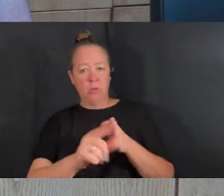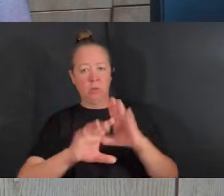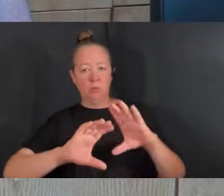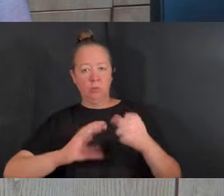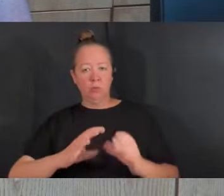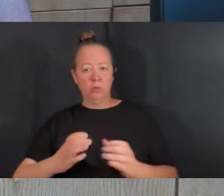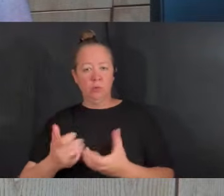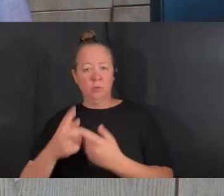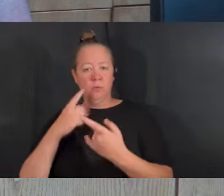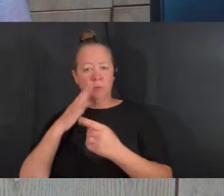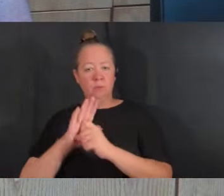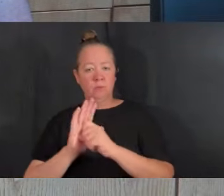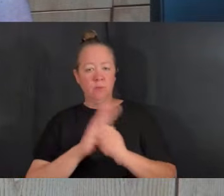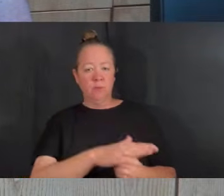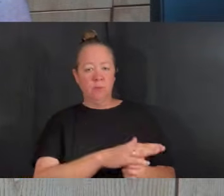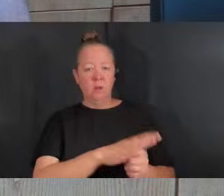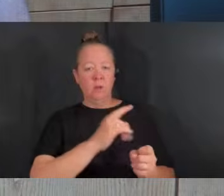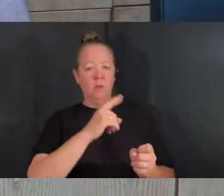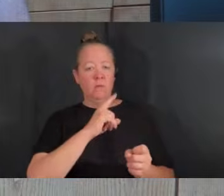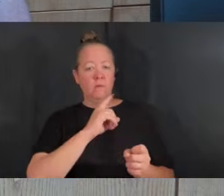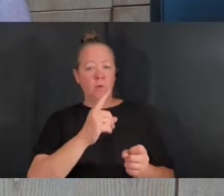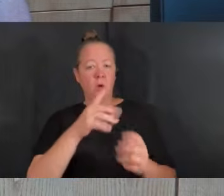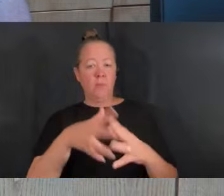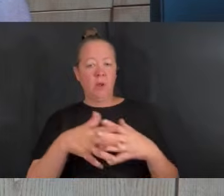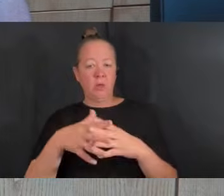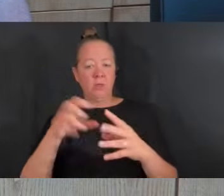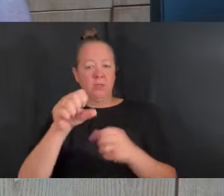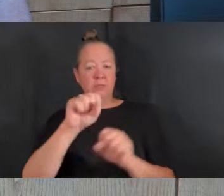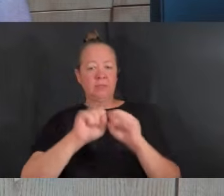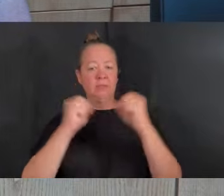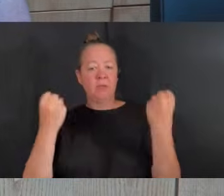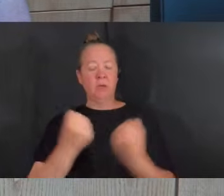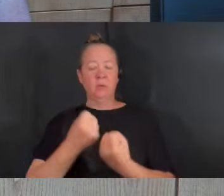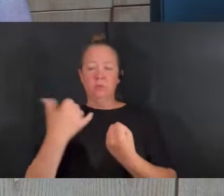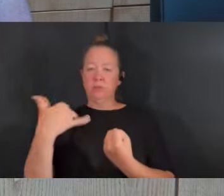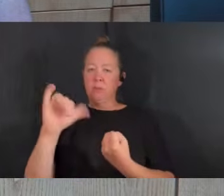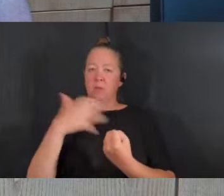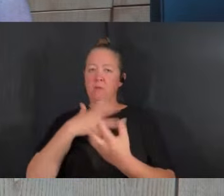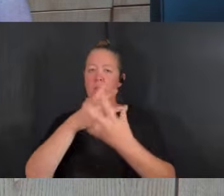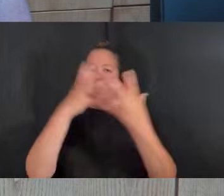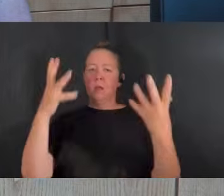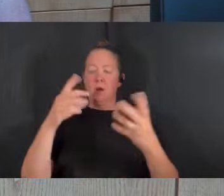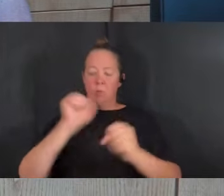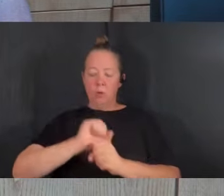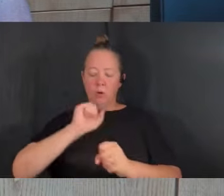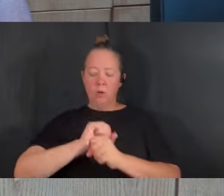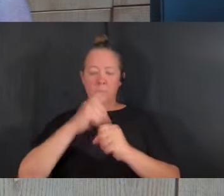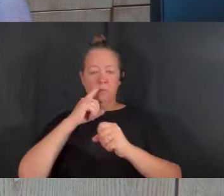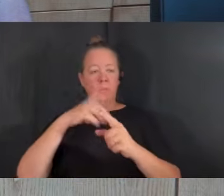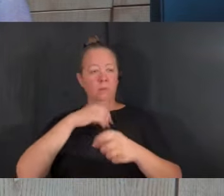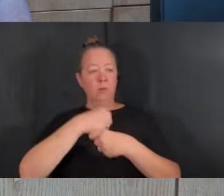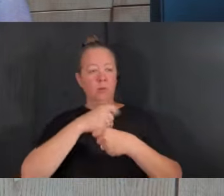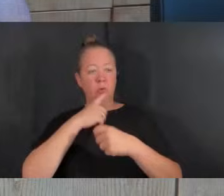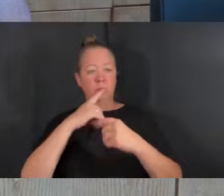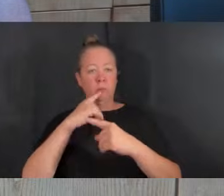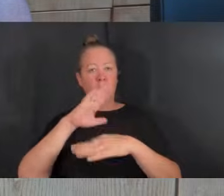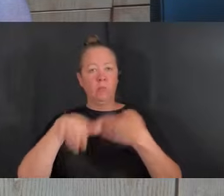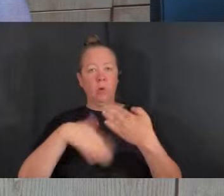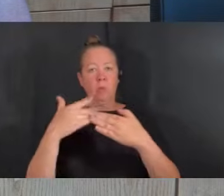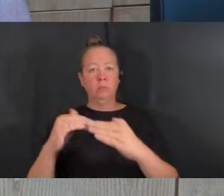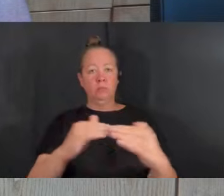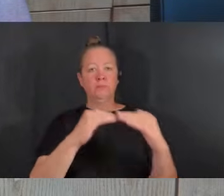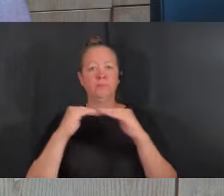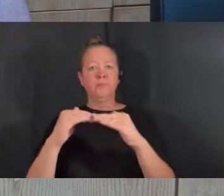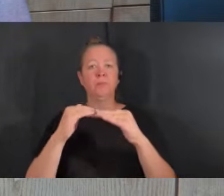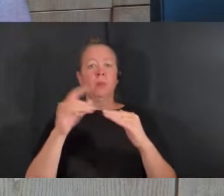work remaining to ensure justice and equity for all. And whereas nearly 55 years ago, the Stonewall